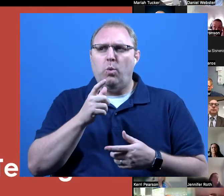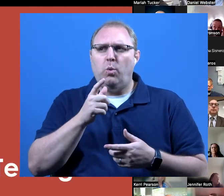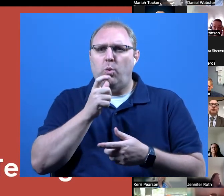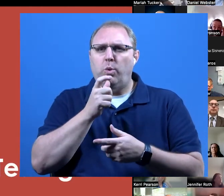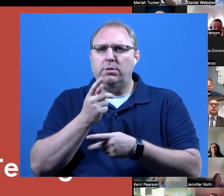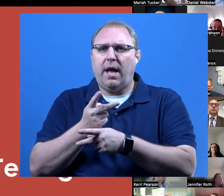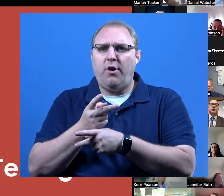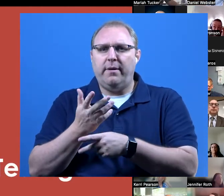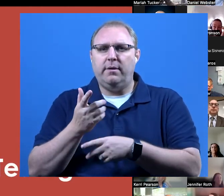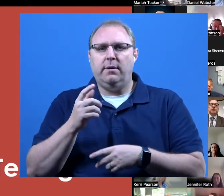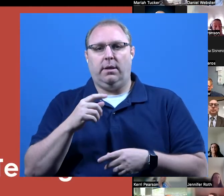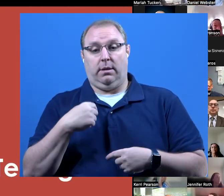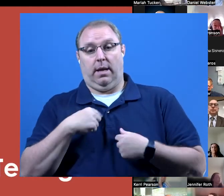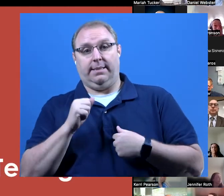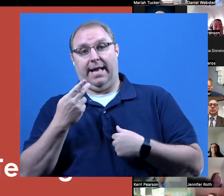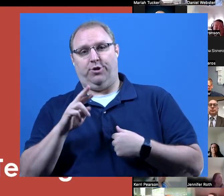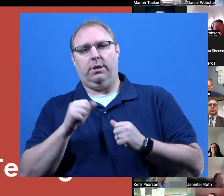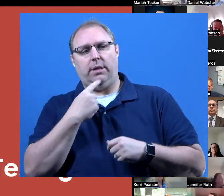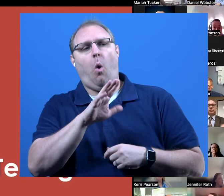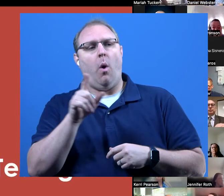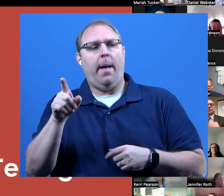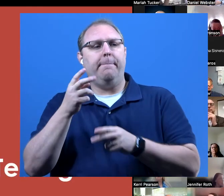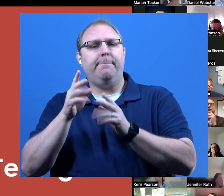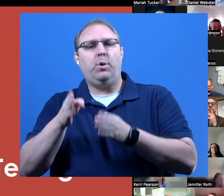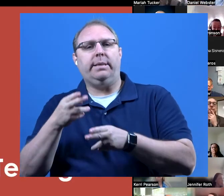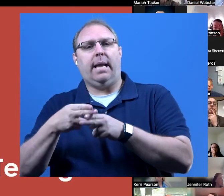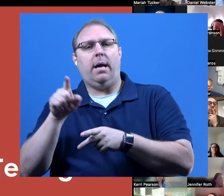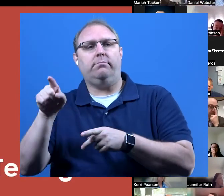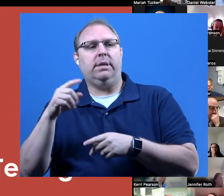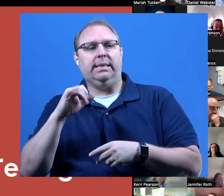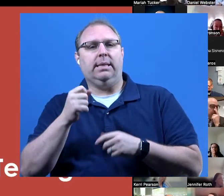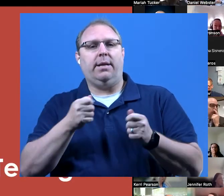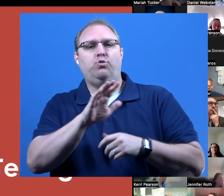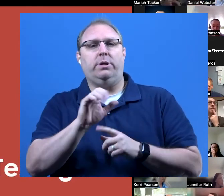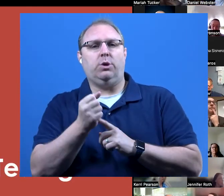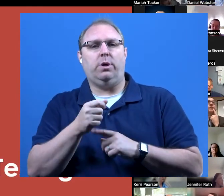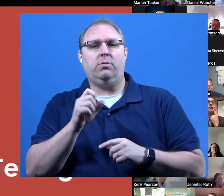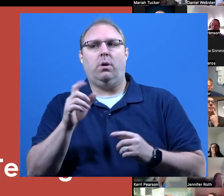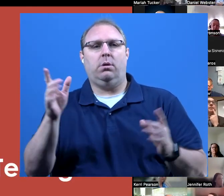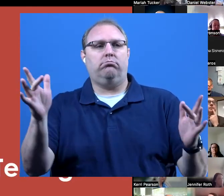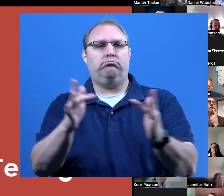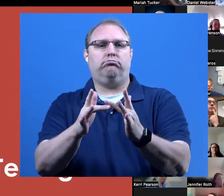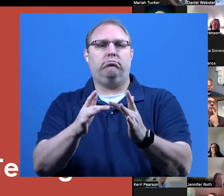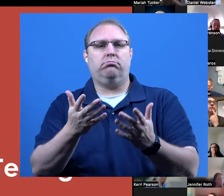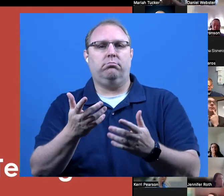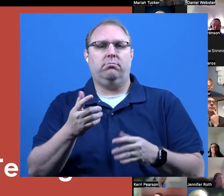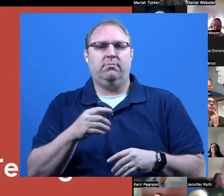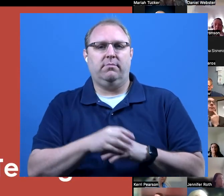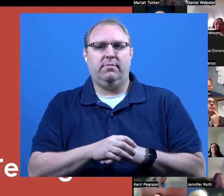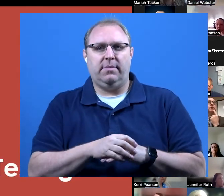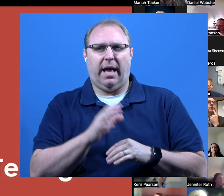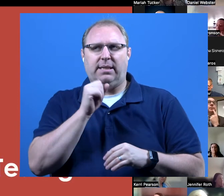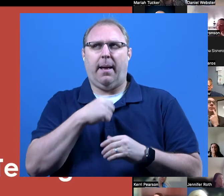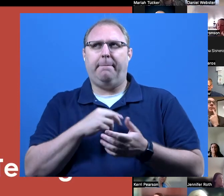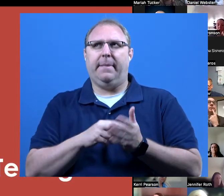this up with our last section. If you need to stand up and stretch, I don't know, anything, but we'll just pause for just 2